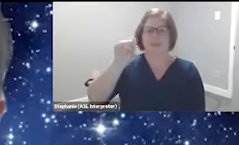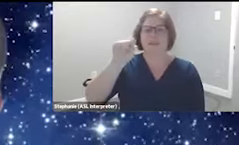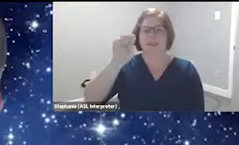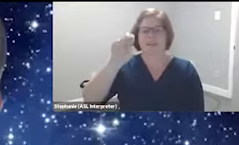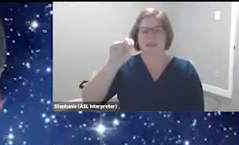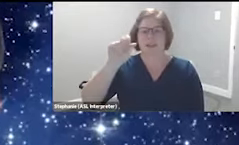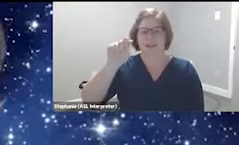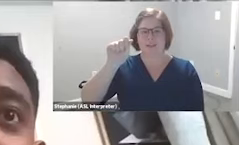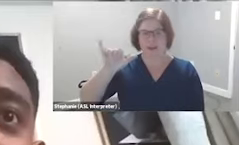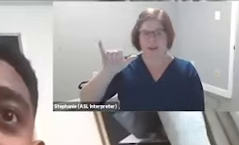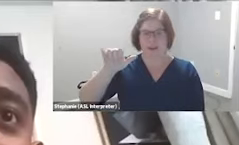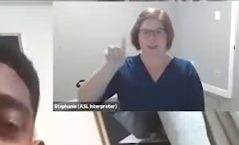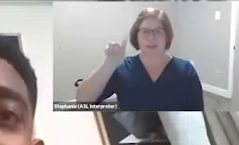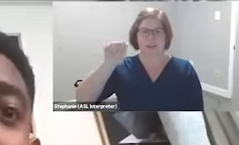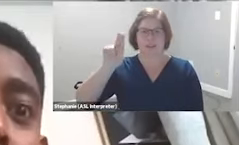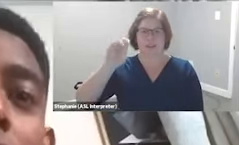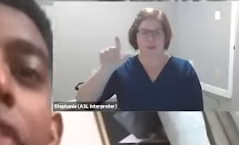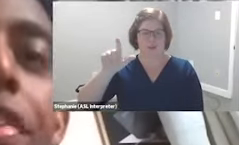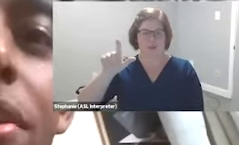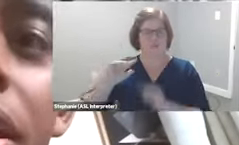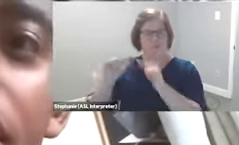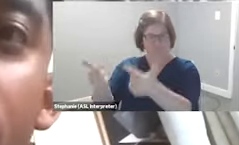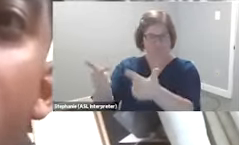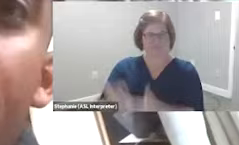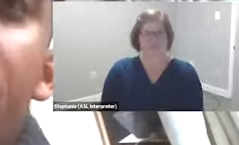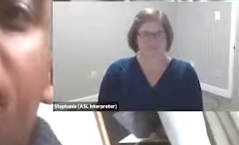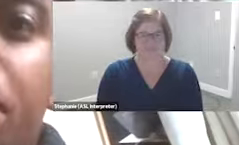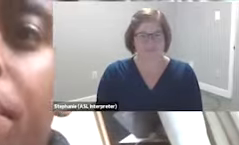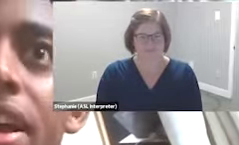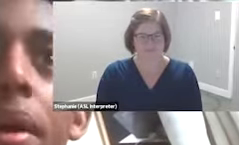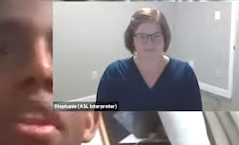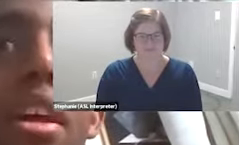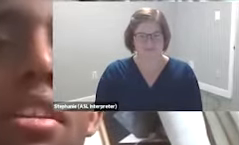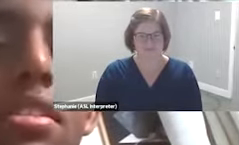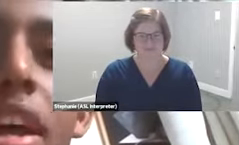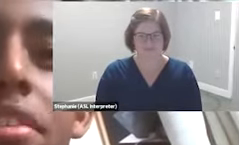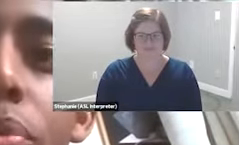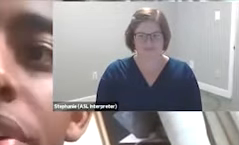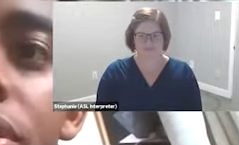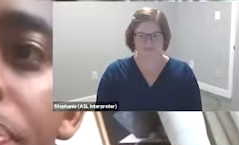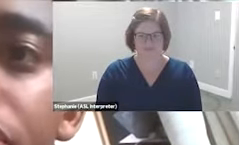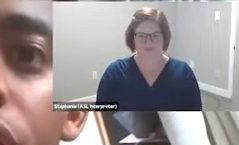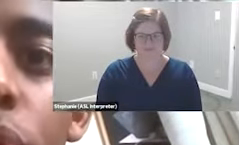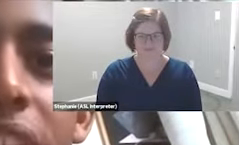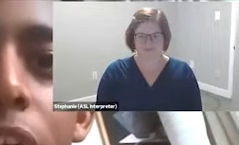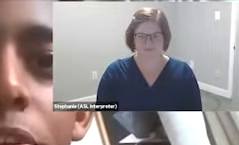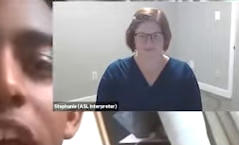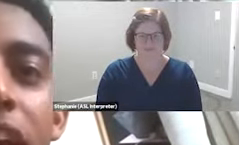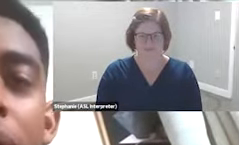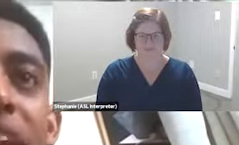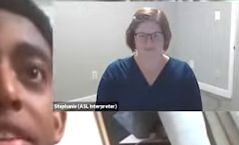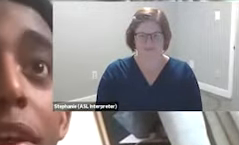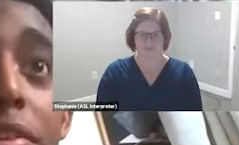and community advocate. Thank you, Anna. Let me get my slides up real quick, and I'll